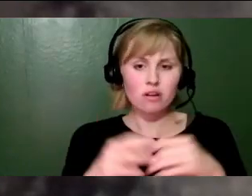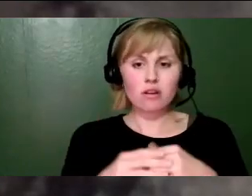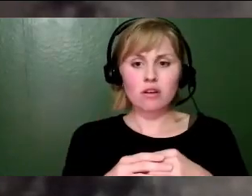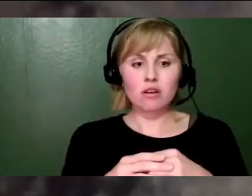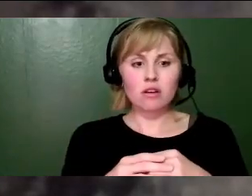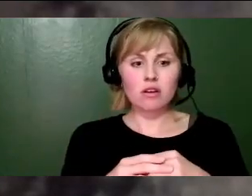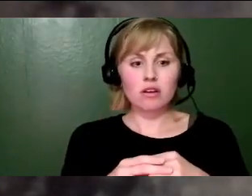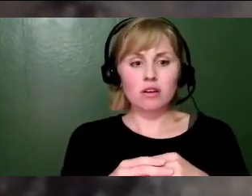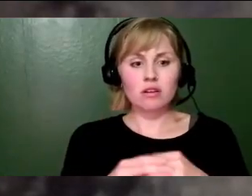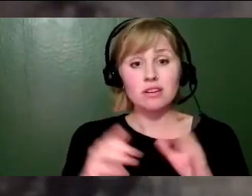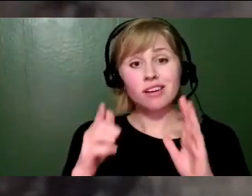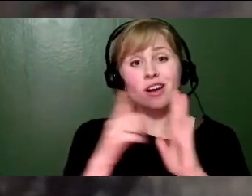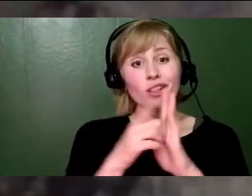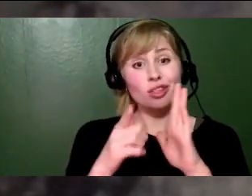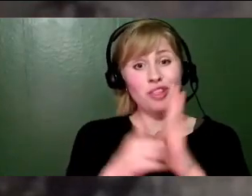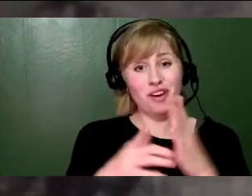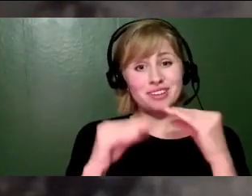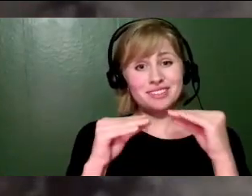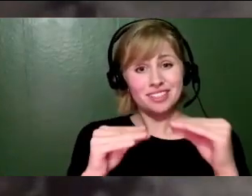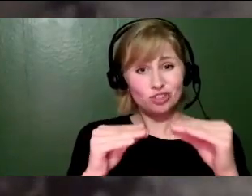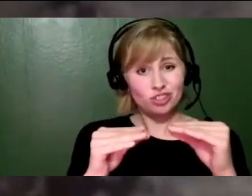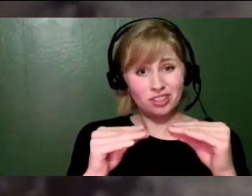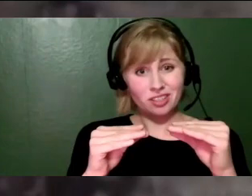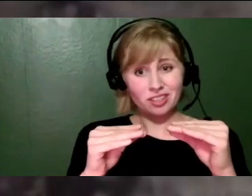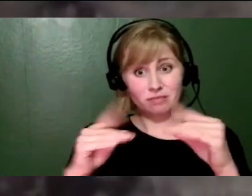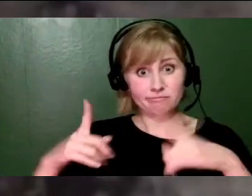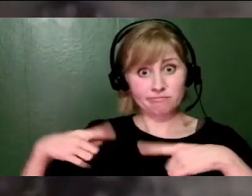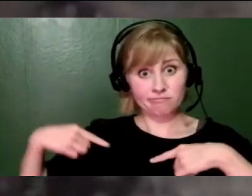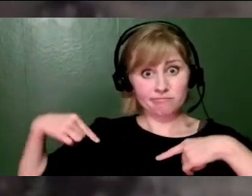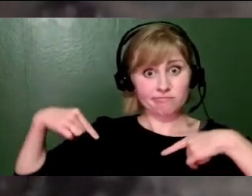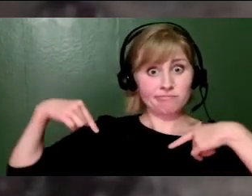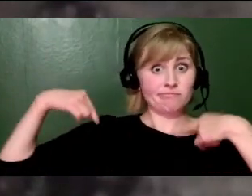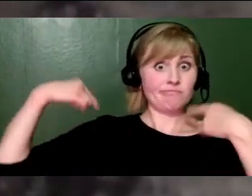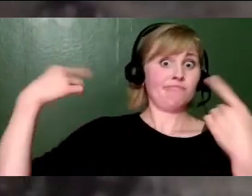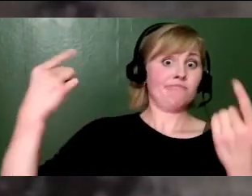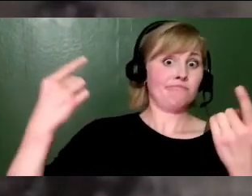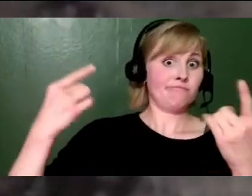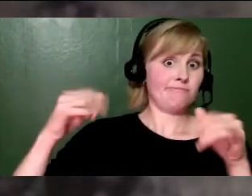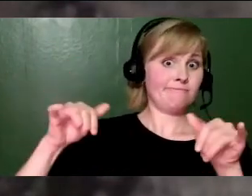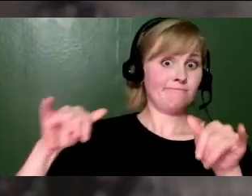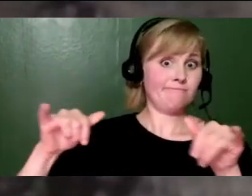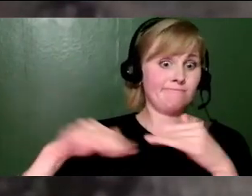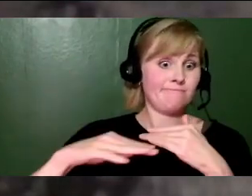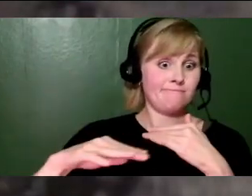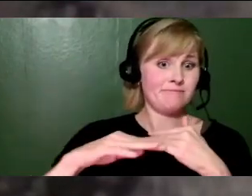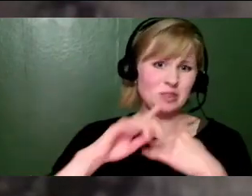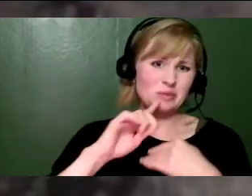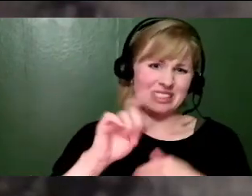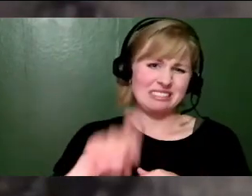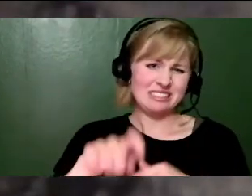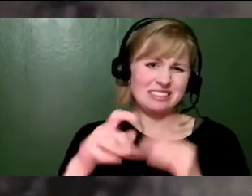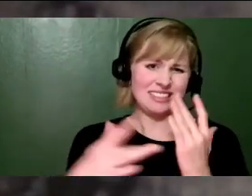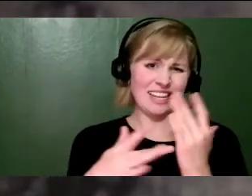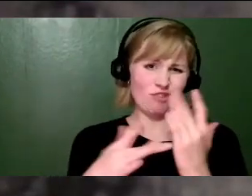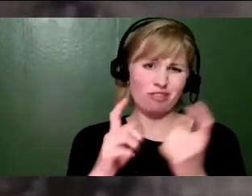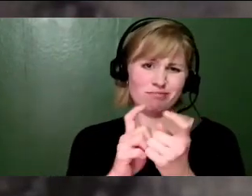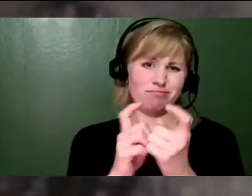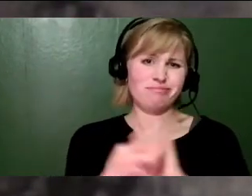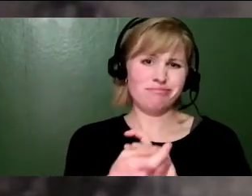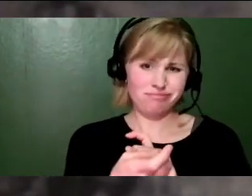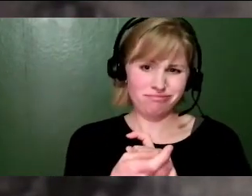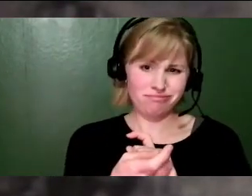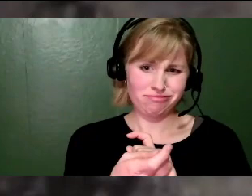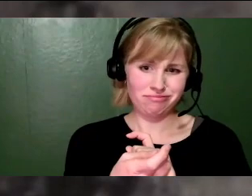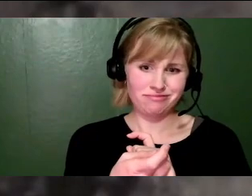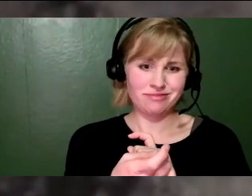of overdue for some technological reforms and updates. And, the notion that we can just kind of walk into a classroom for